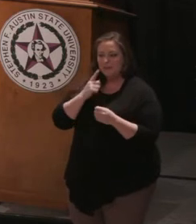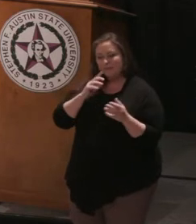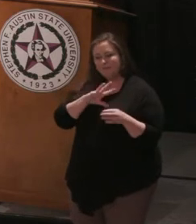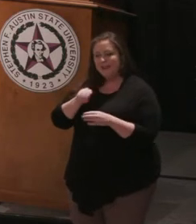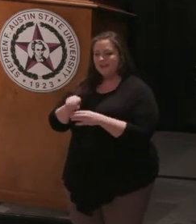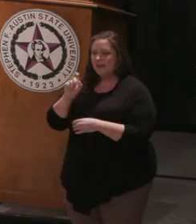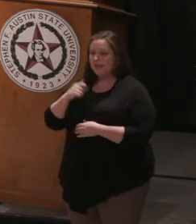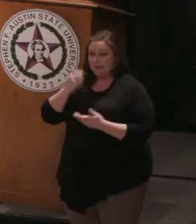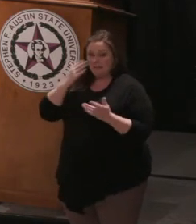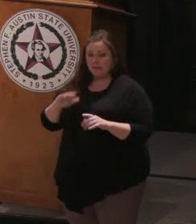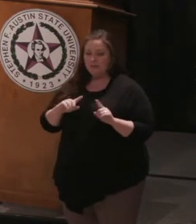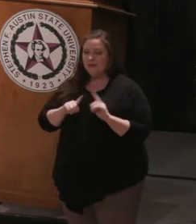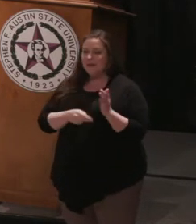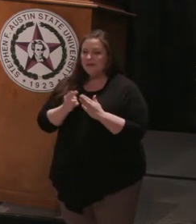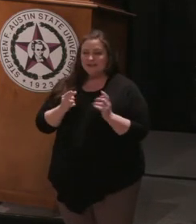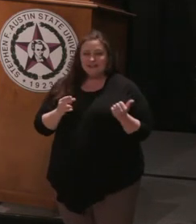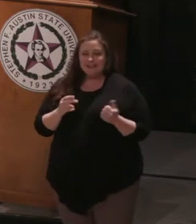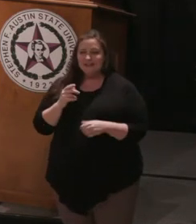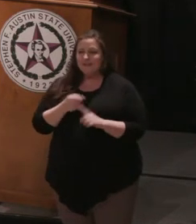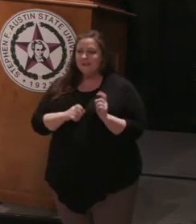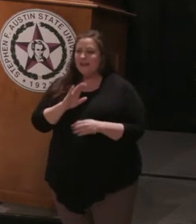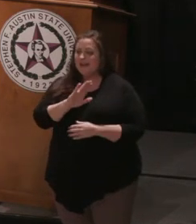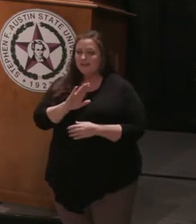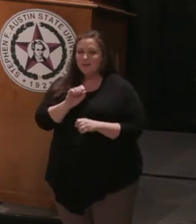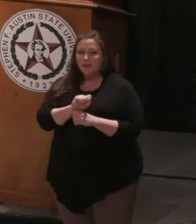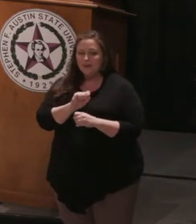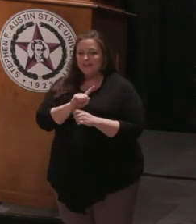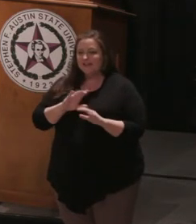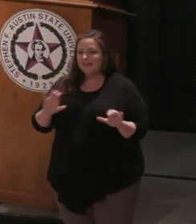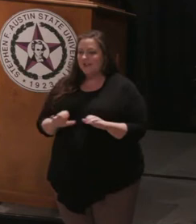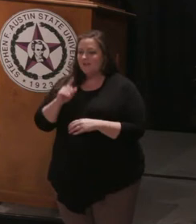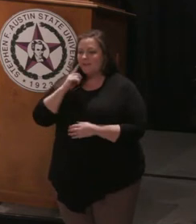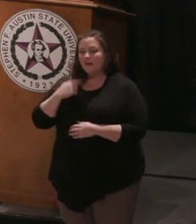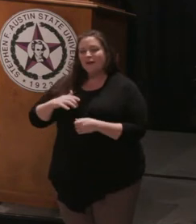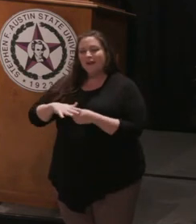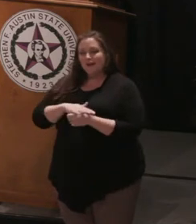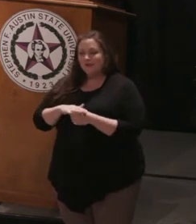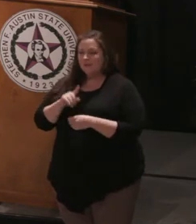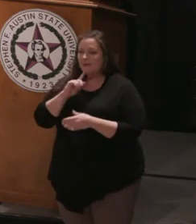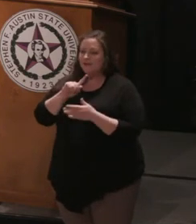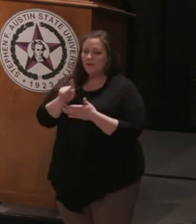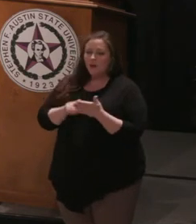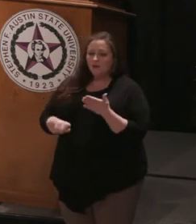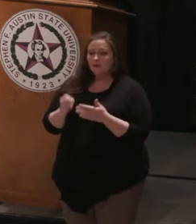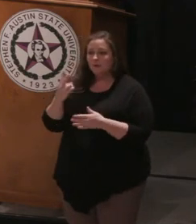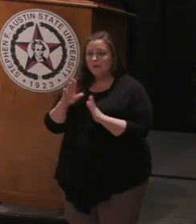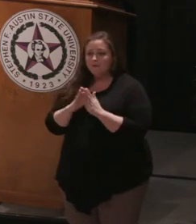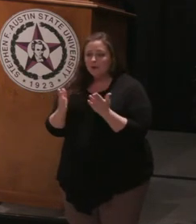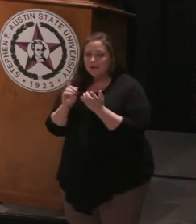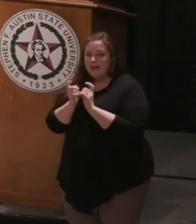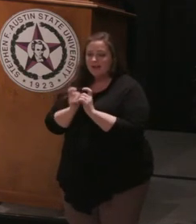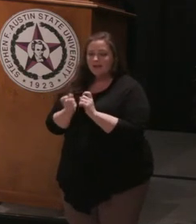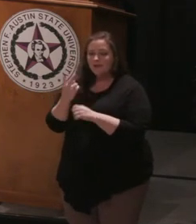I was unaware, honestly, of his work that he's done in this very area. He's authored and edited 12 books on